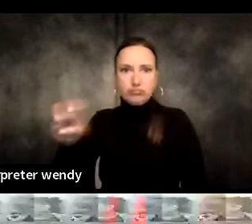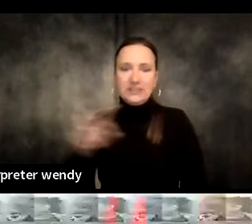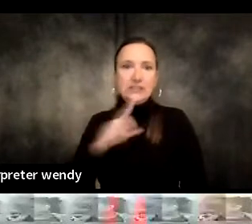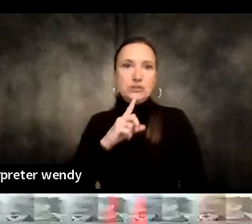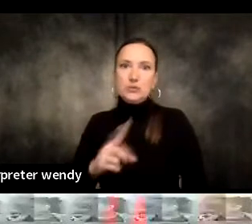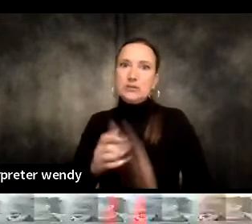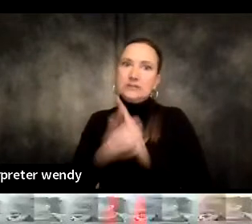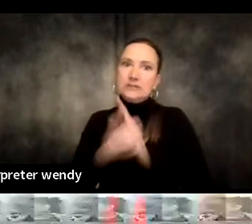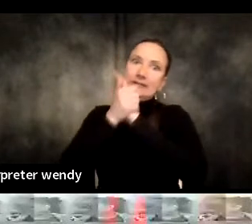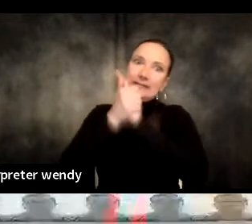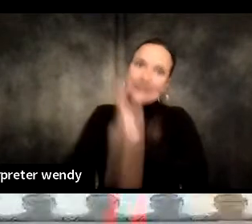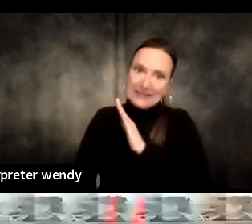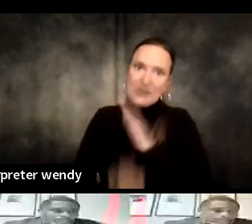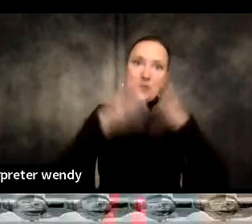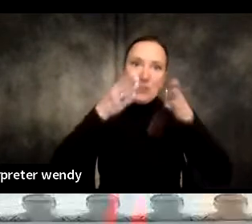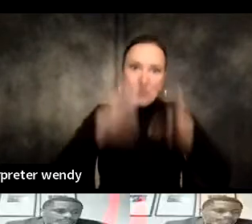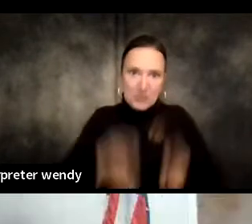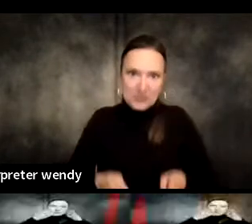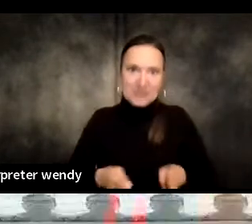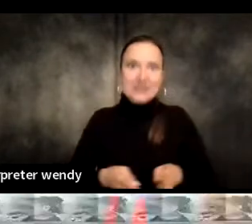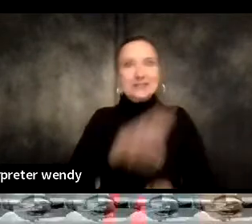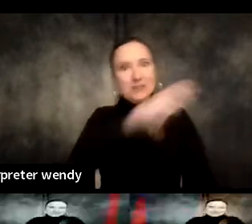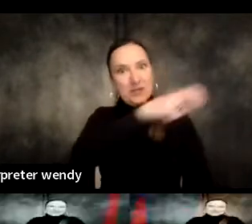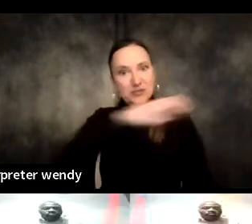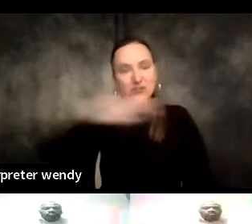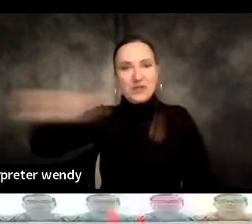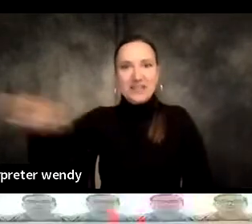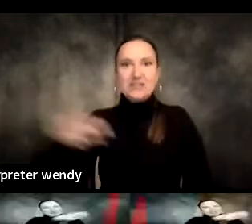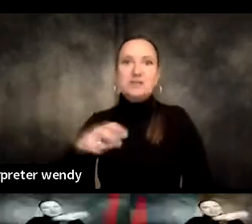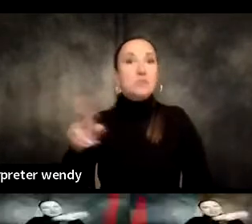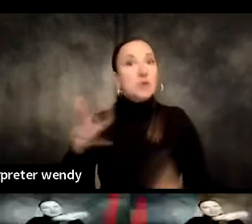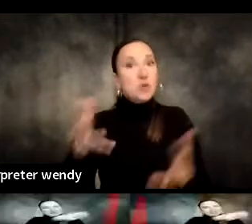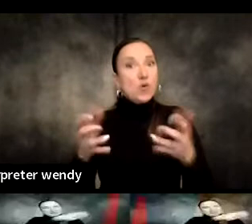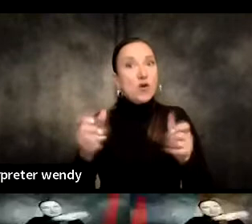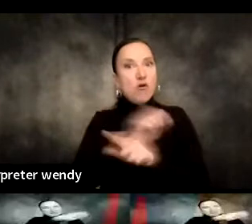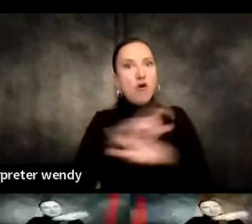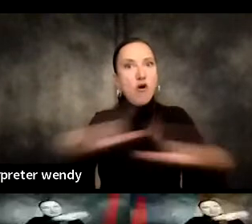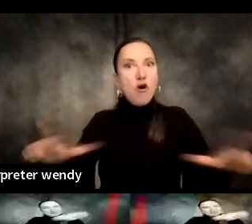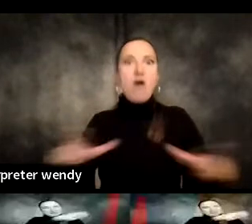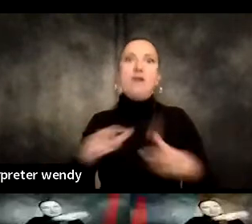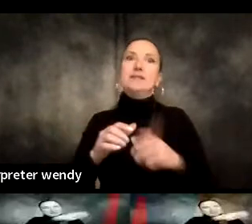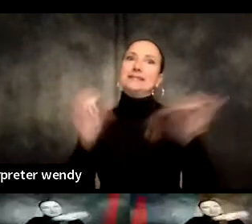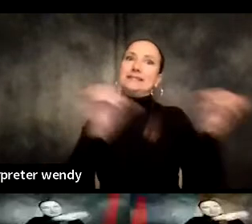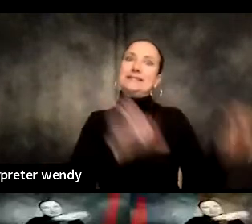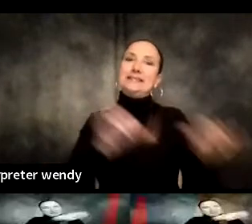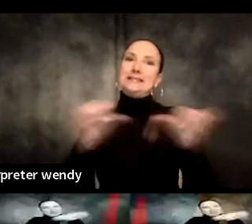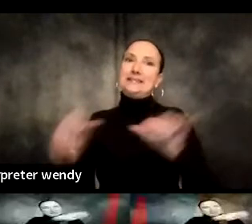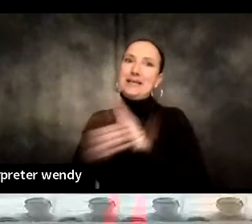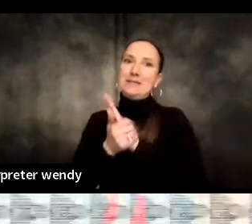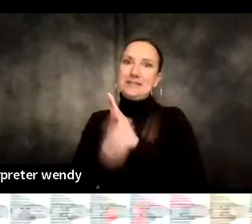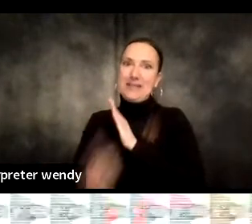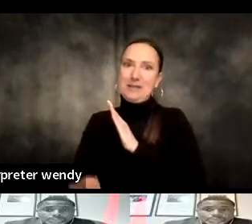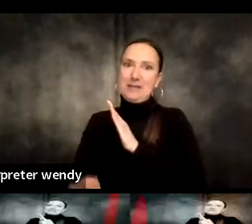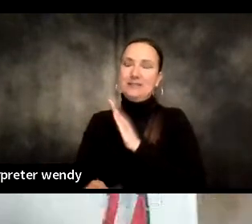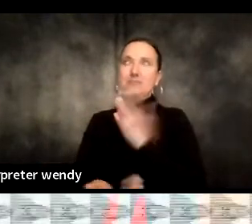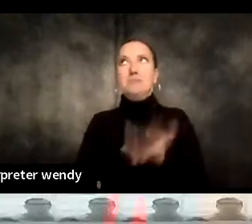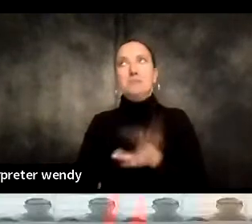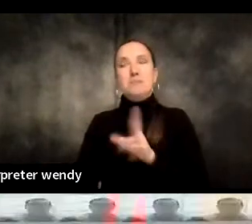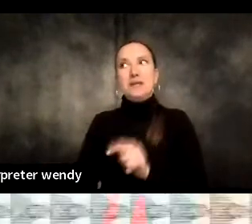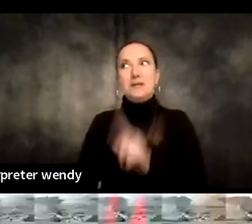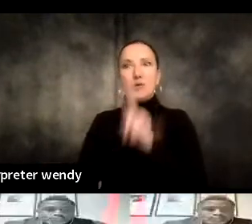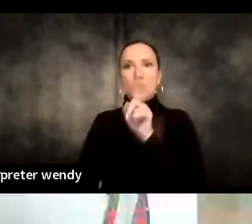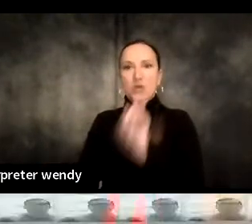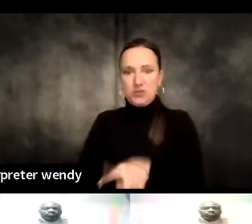talent, and we want to see, that kind of talent across the board in the district. But my question is, I guess, when it comes